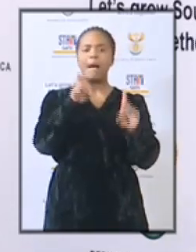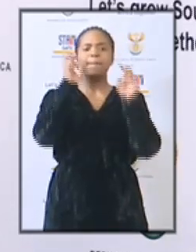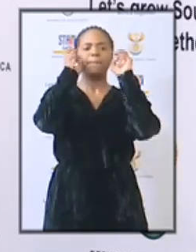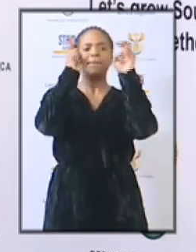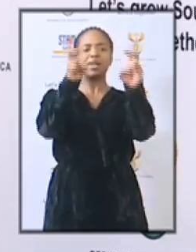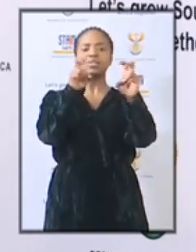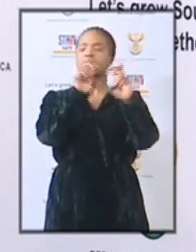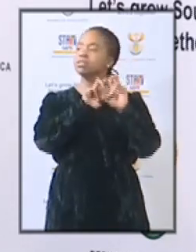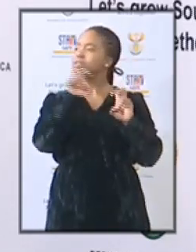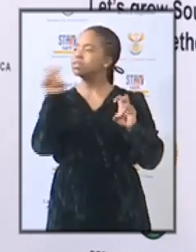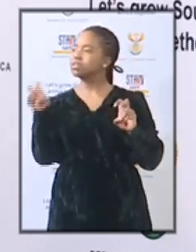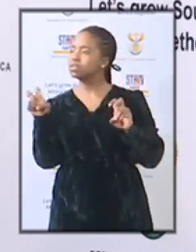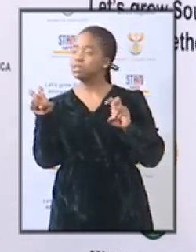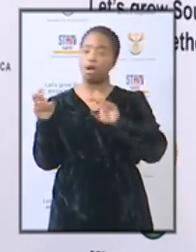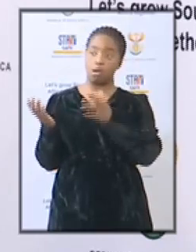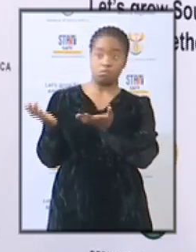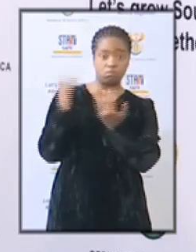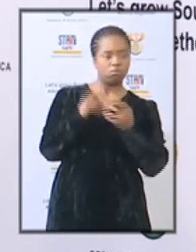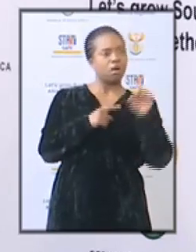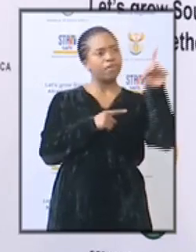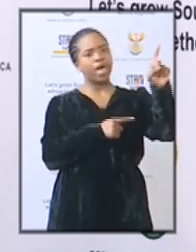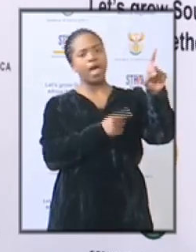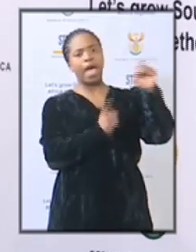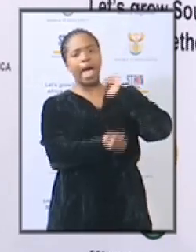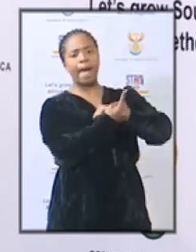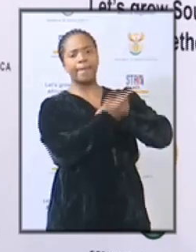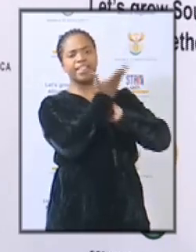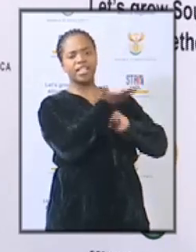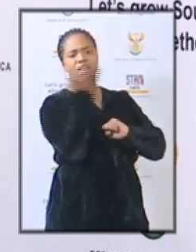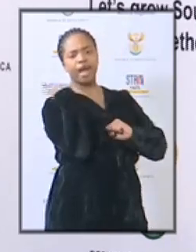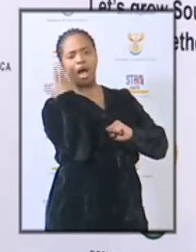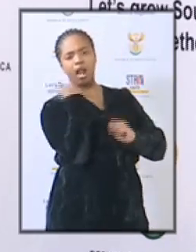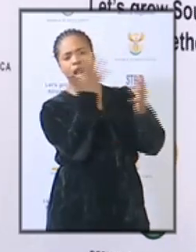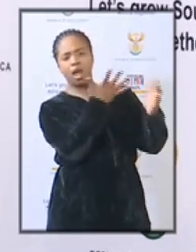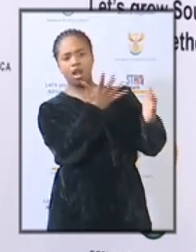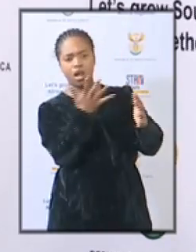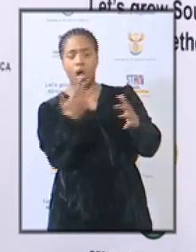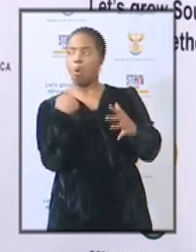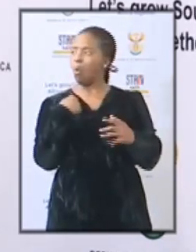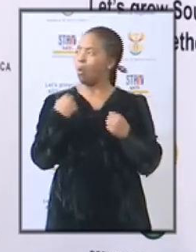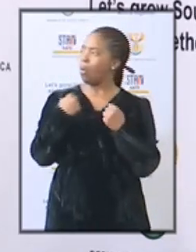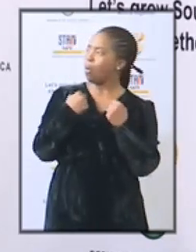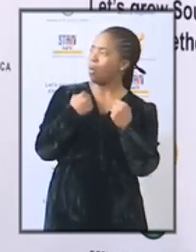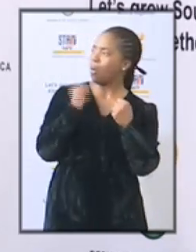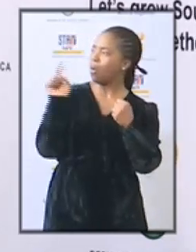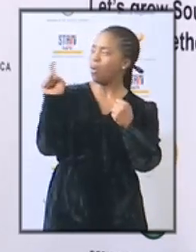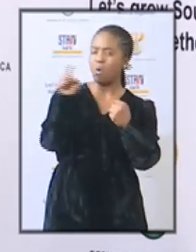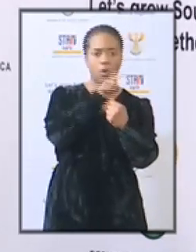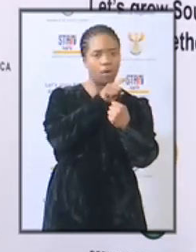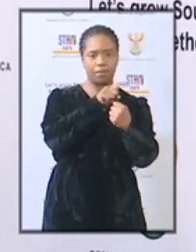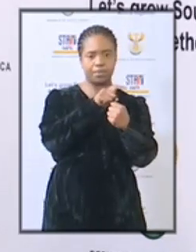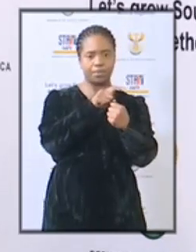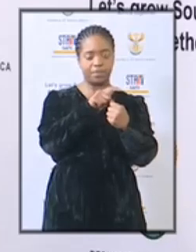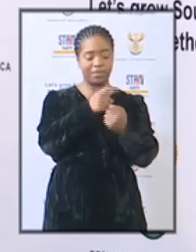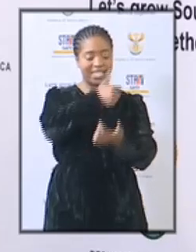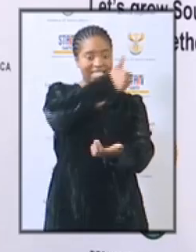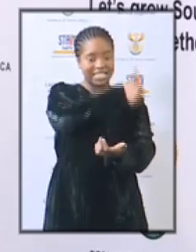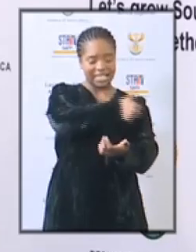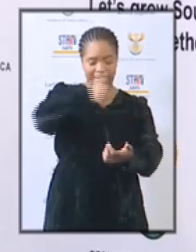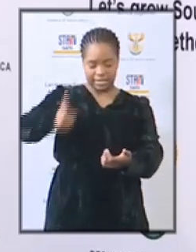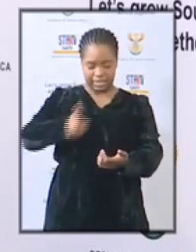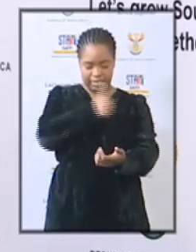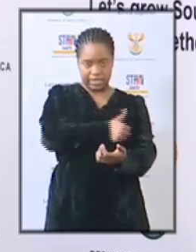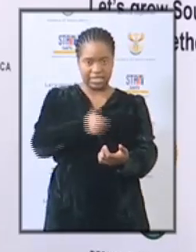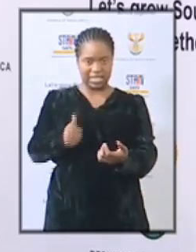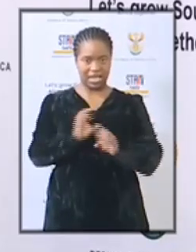buses. They need to make sure that within those buses or within their cars, the seats are marked properly so that